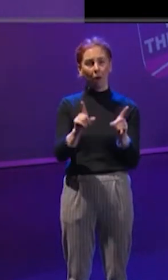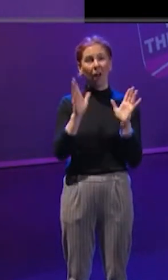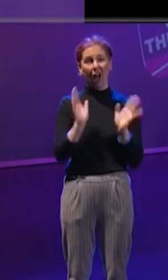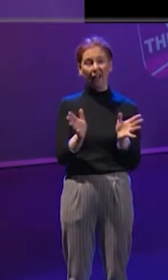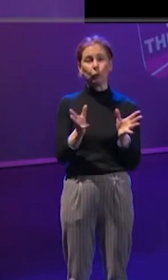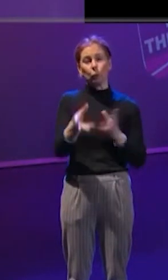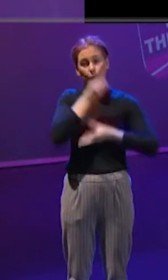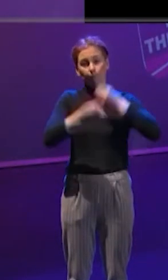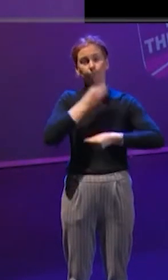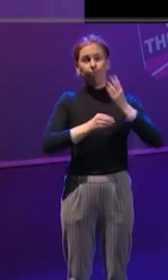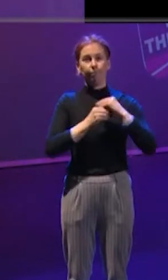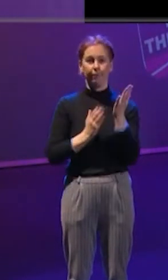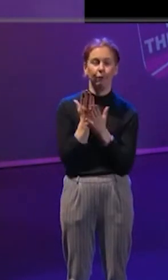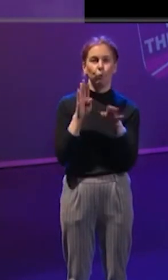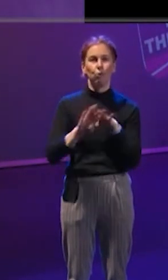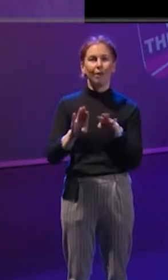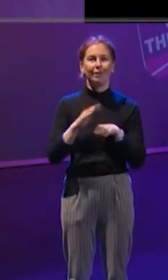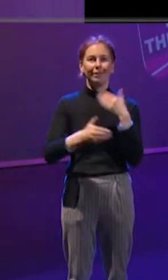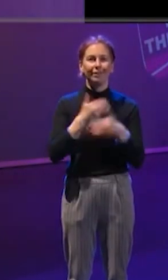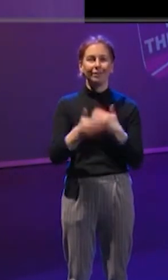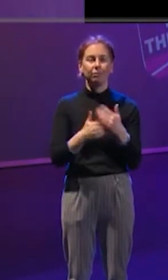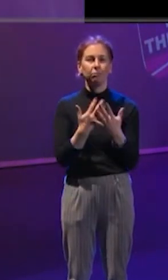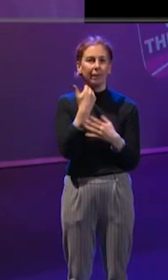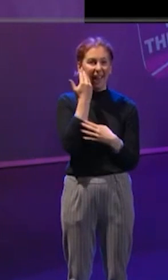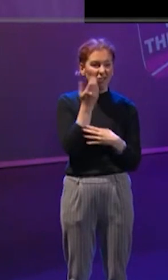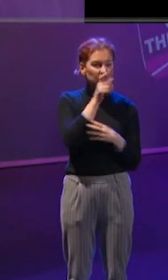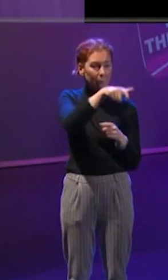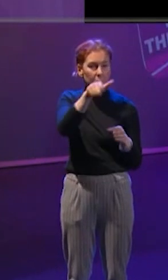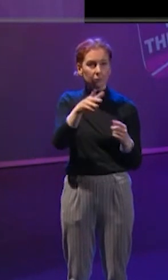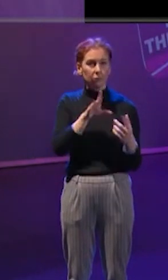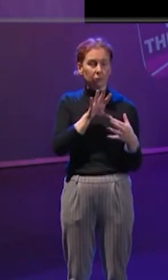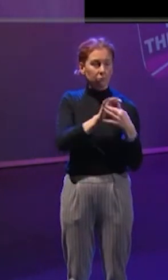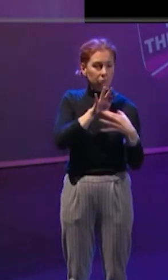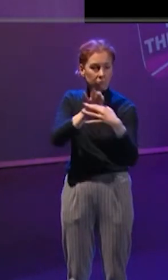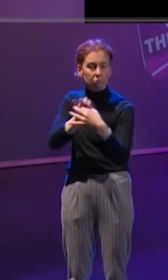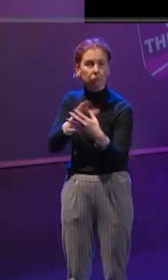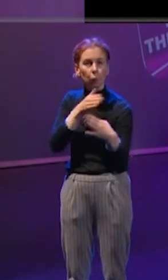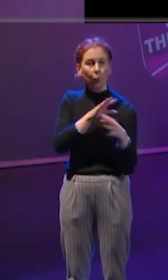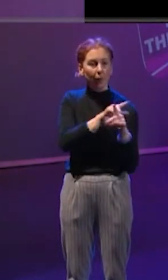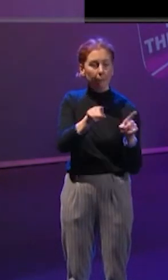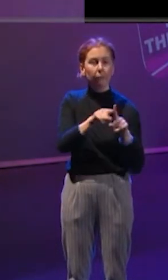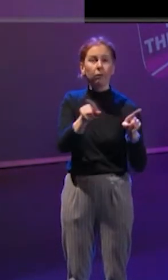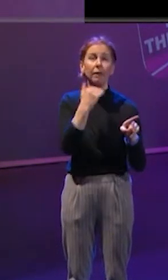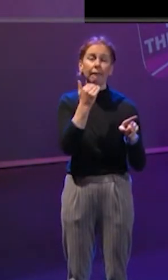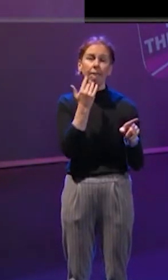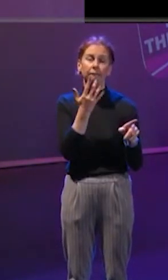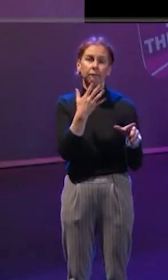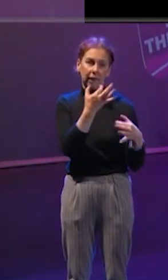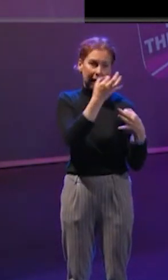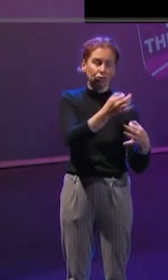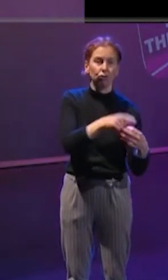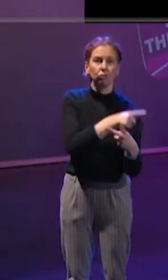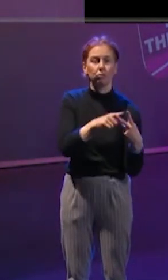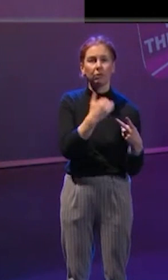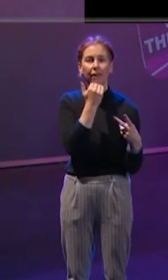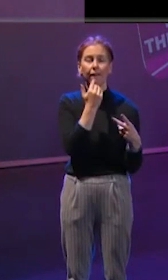my practice and making sure that with everyone I work with, that they have the attention and the care needed, because otherwise sort